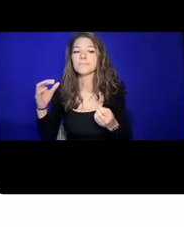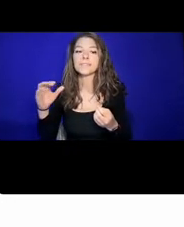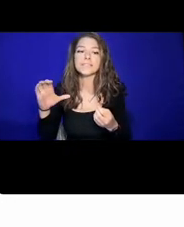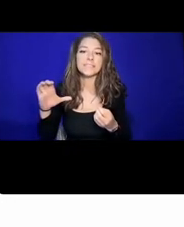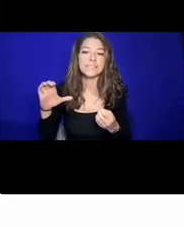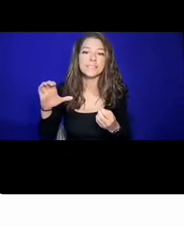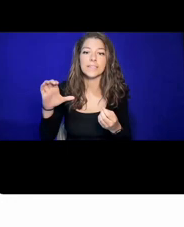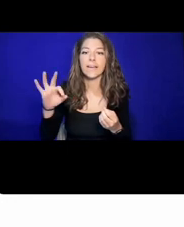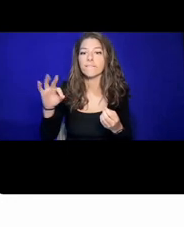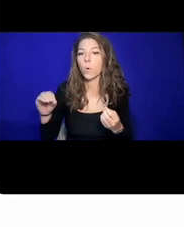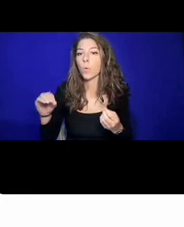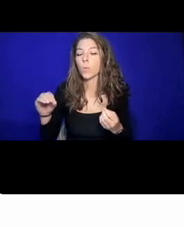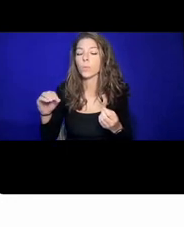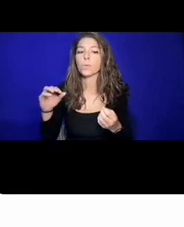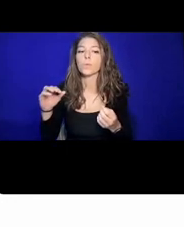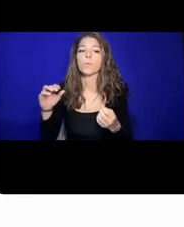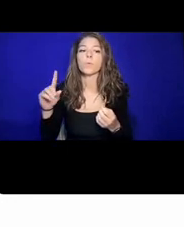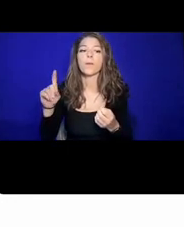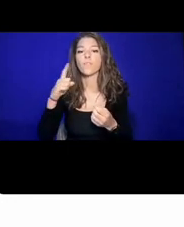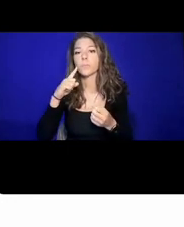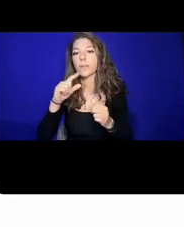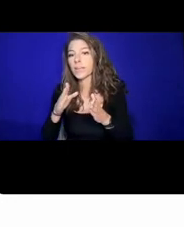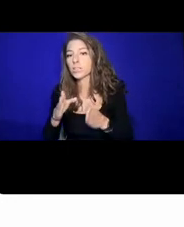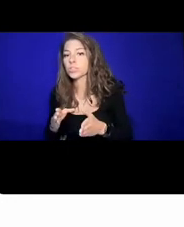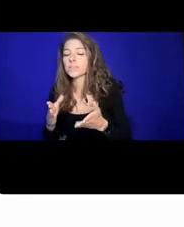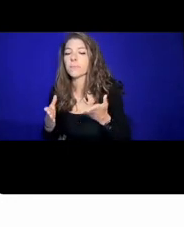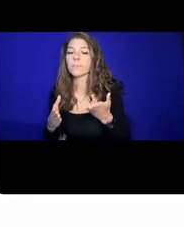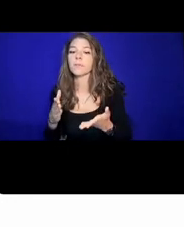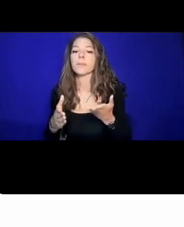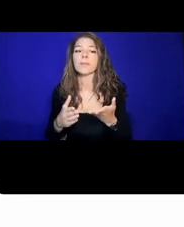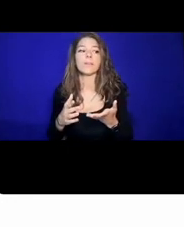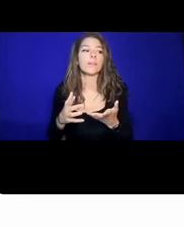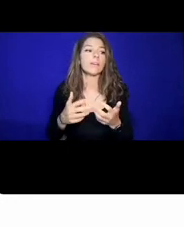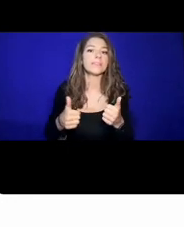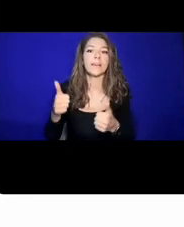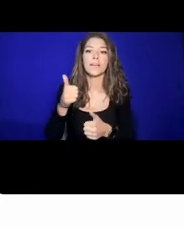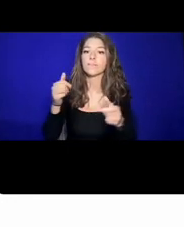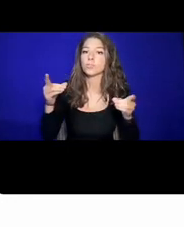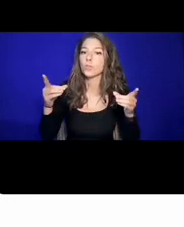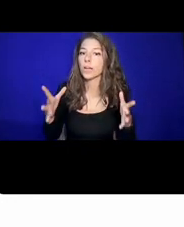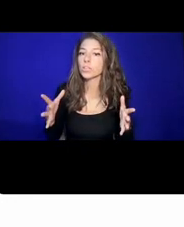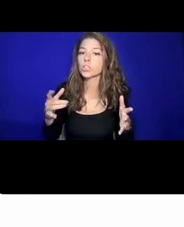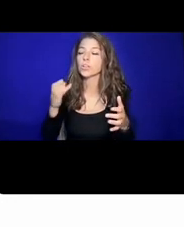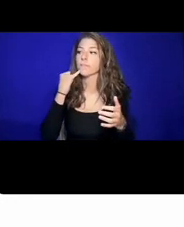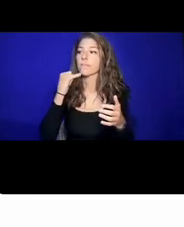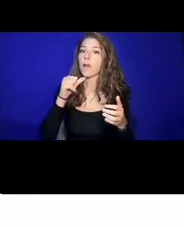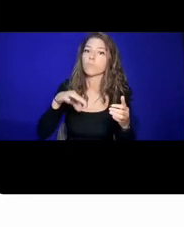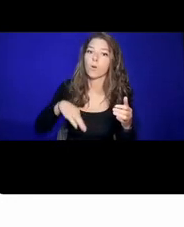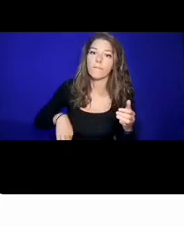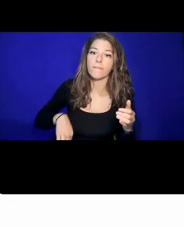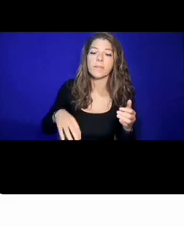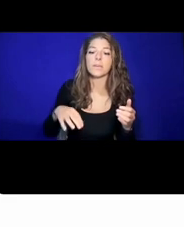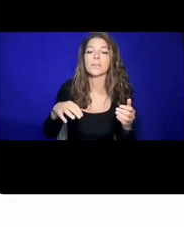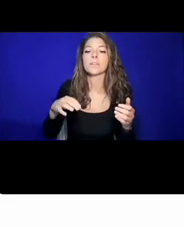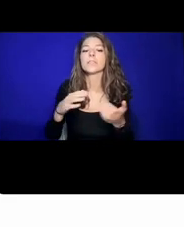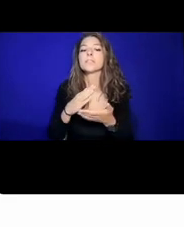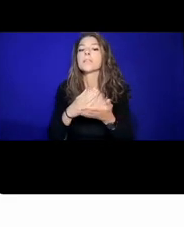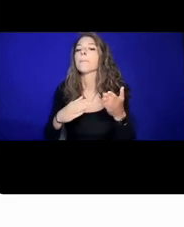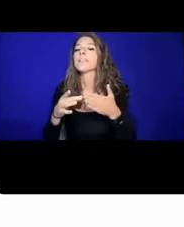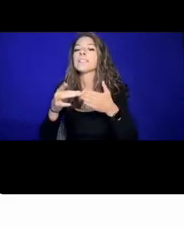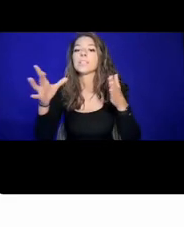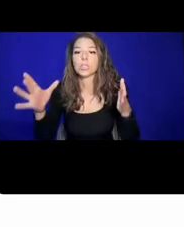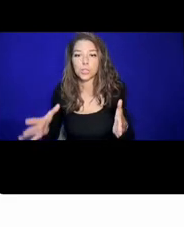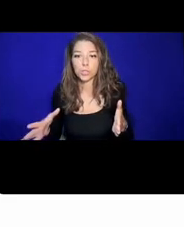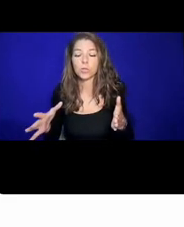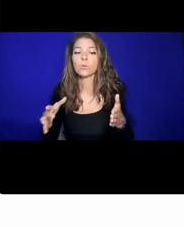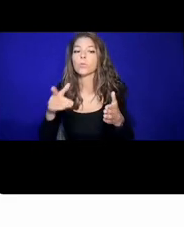financial officer. If it's a government agency, it could be the executive director if it's a nonprofit, or some leader who